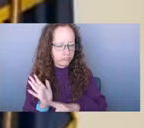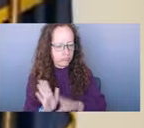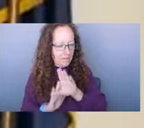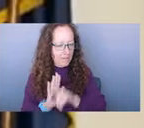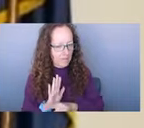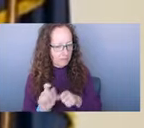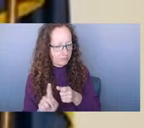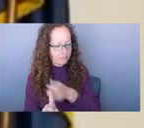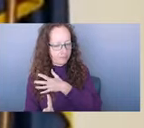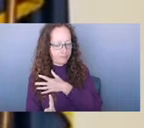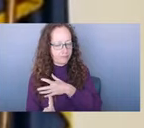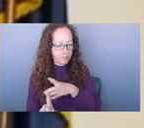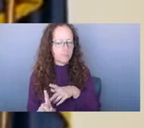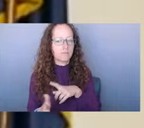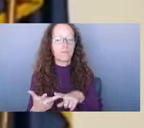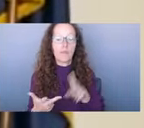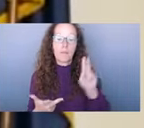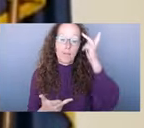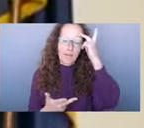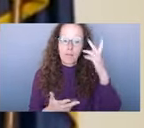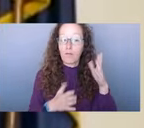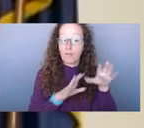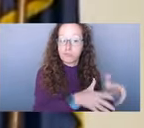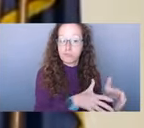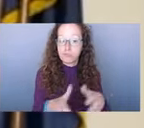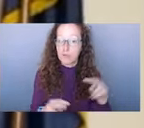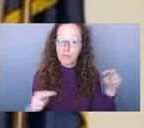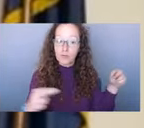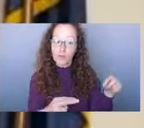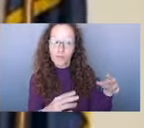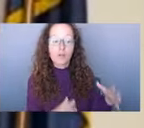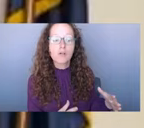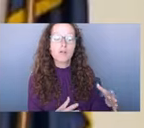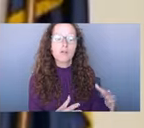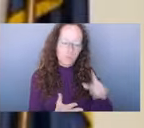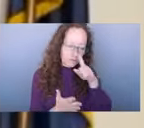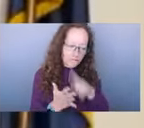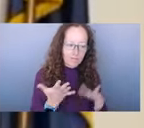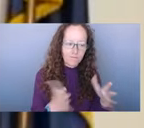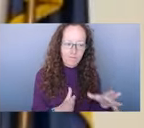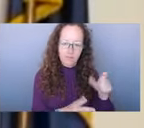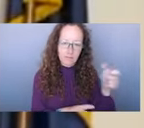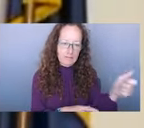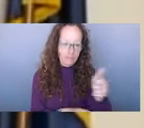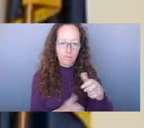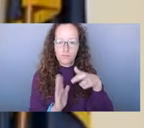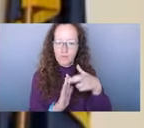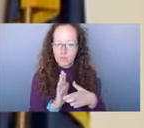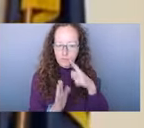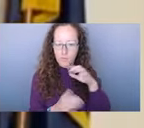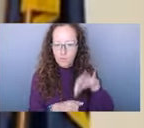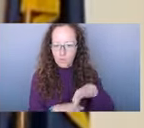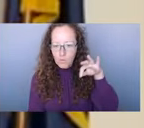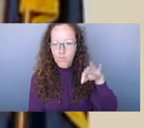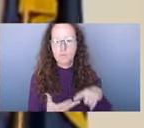political party observers, we verify that they're registered voters, that the county chair has appointed them. We have that that list with